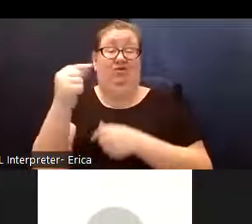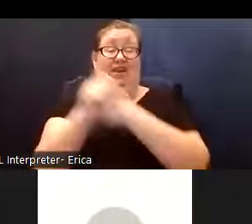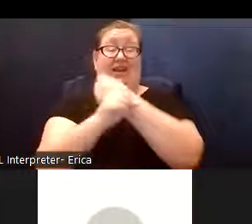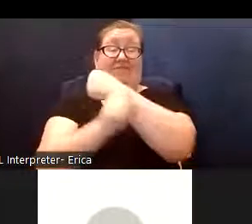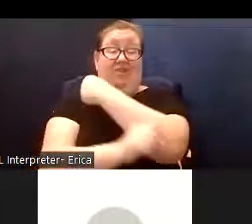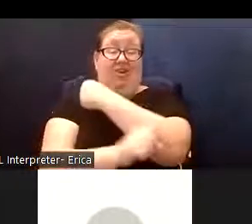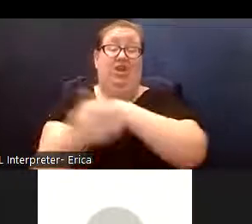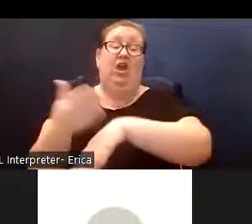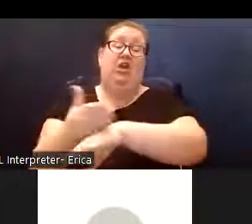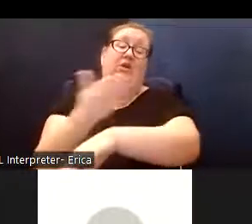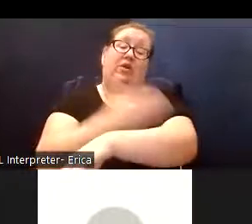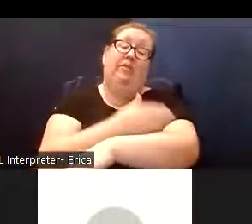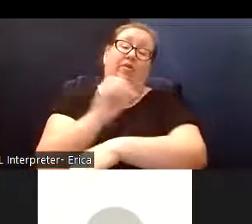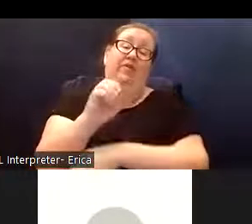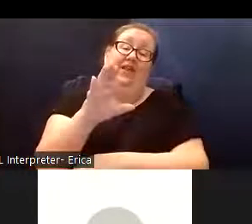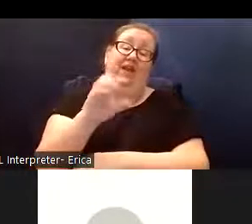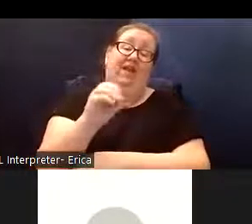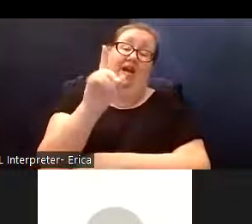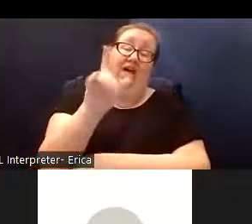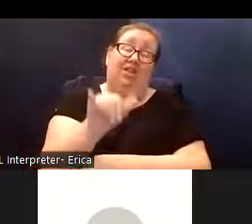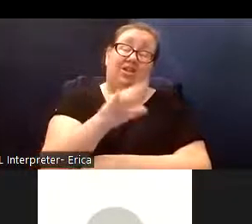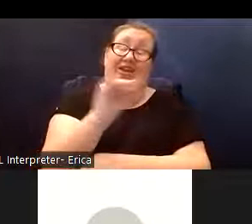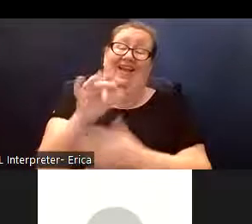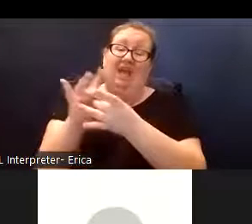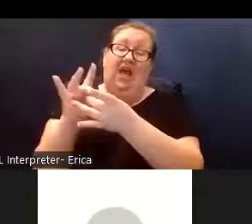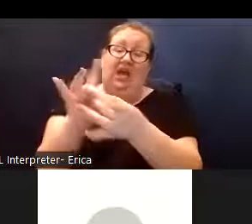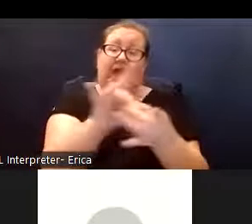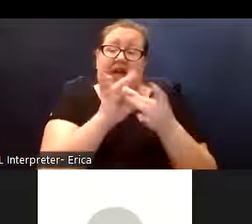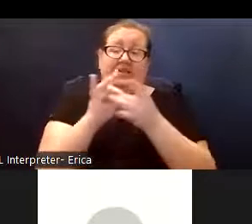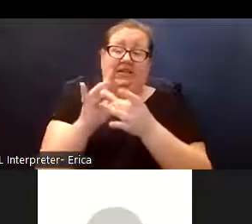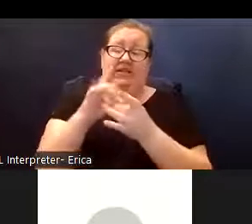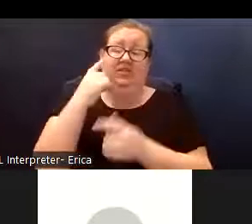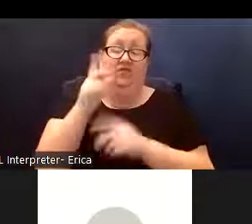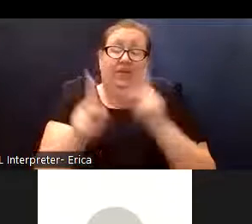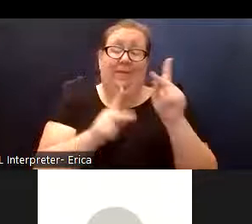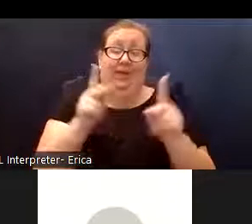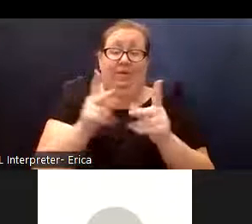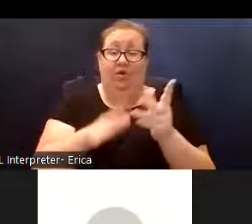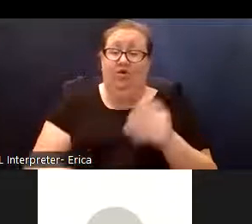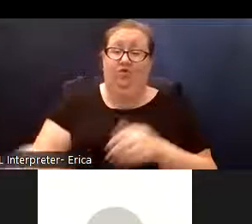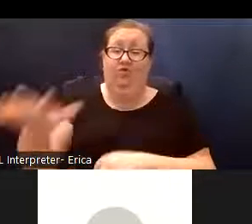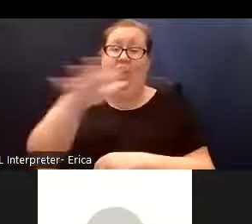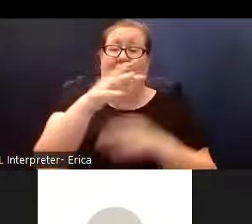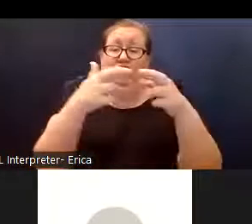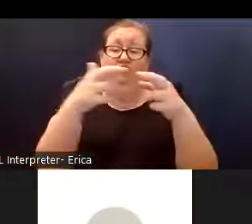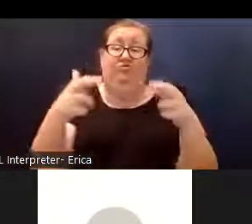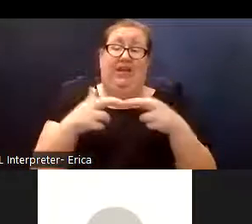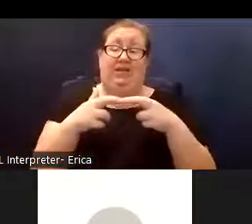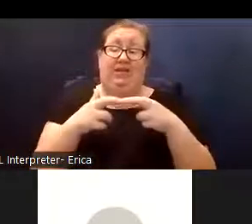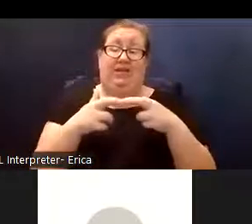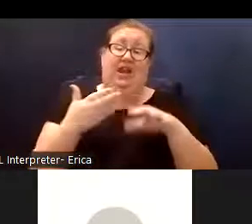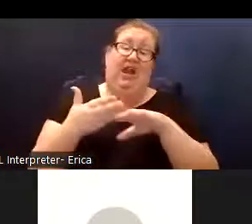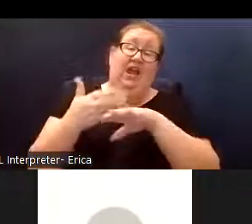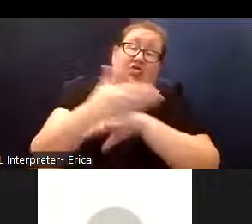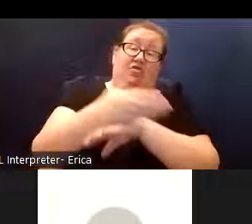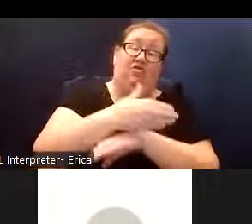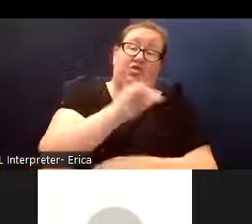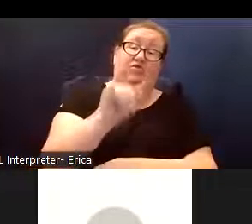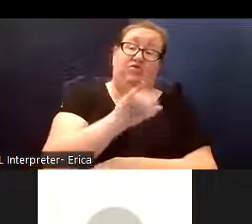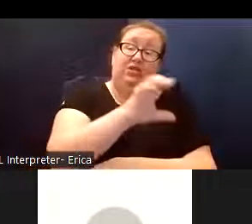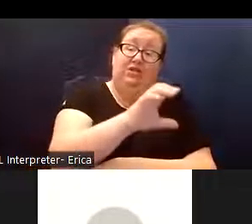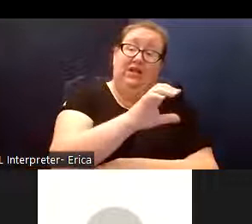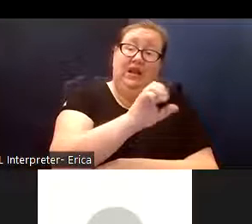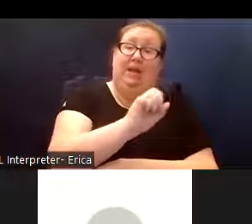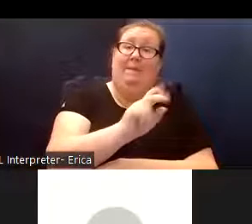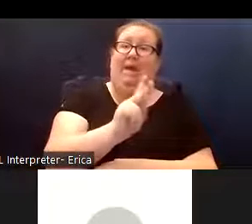the ecology, but also connectedness of people throughout the region as it goes across to Jersey City and back